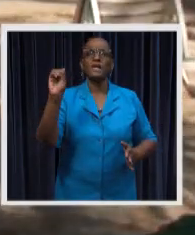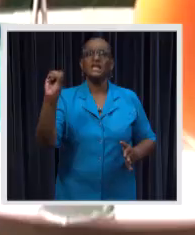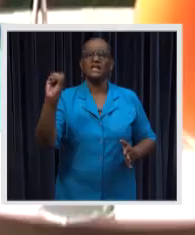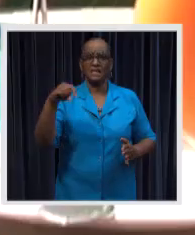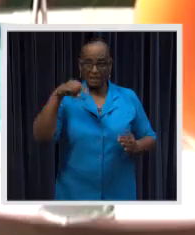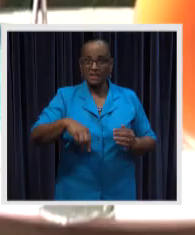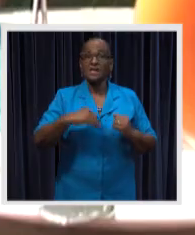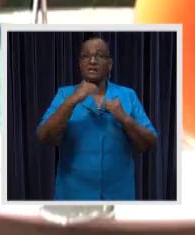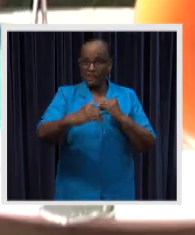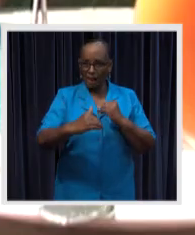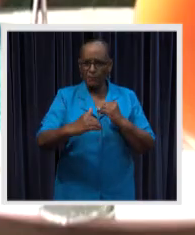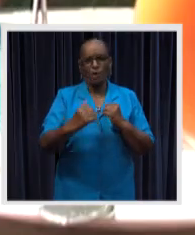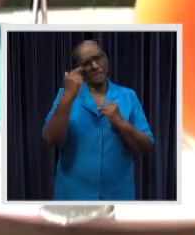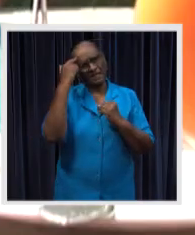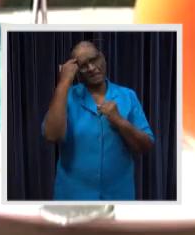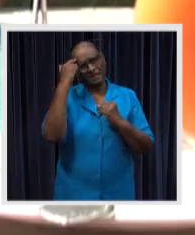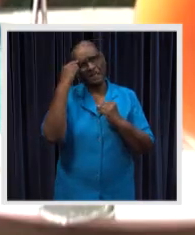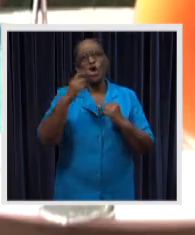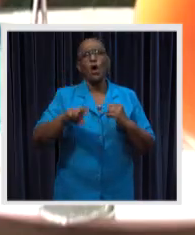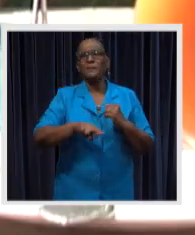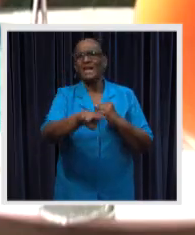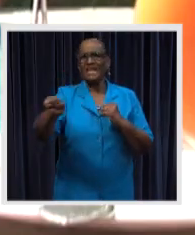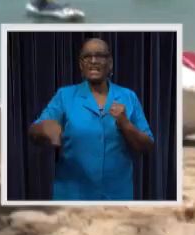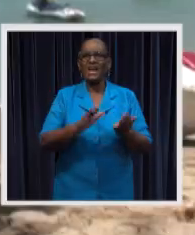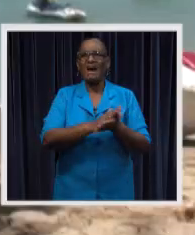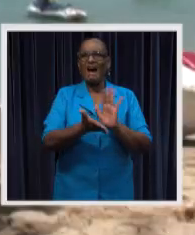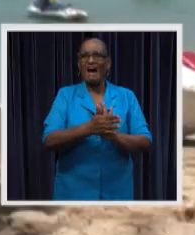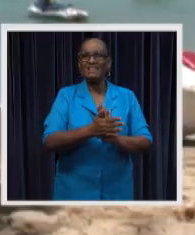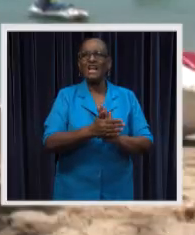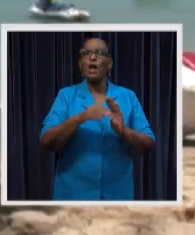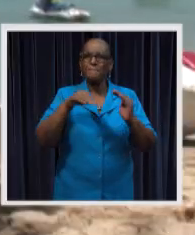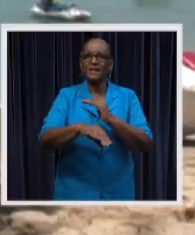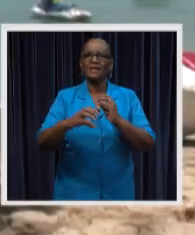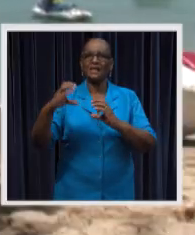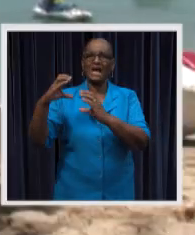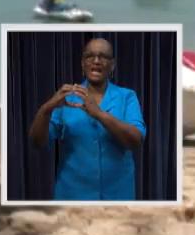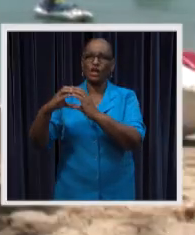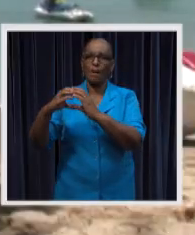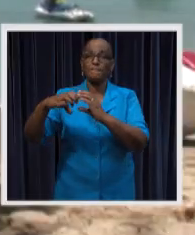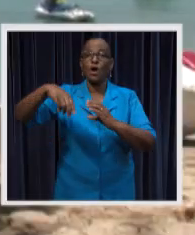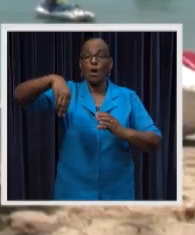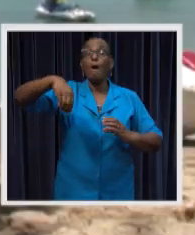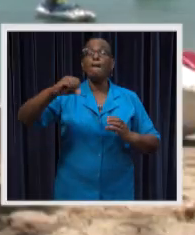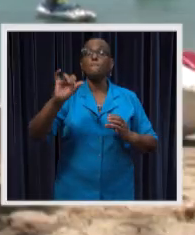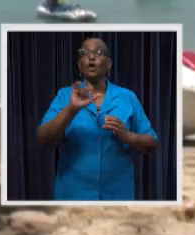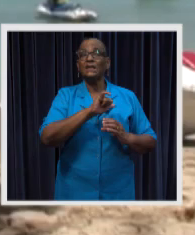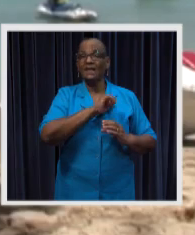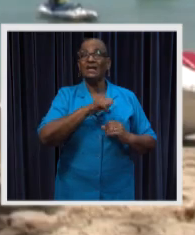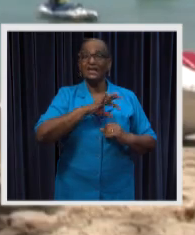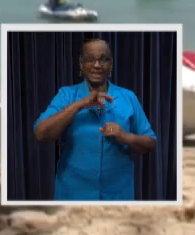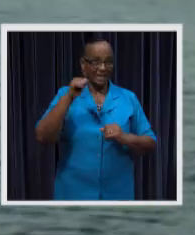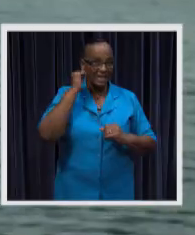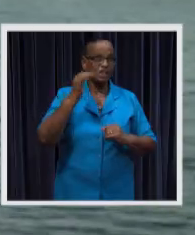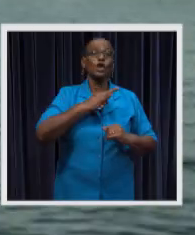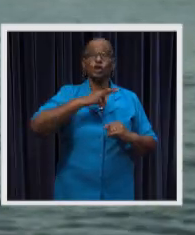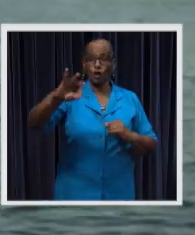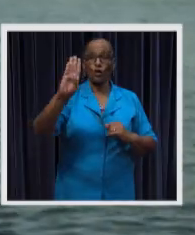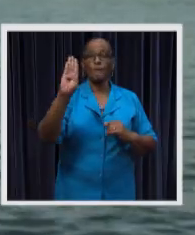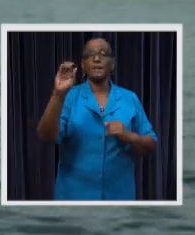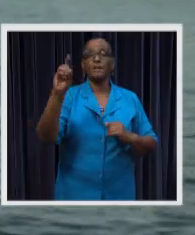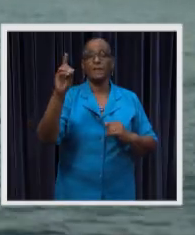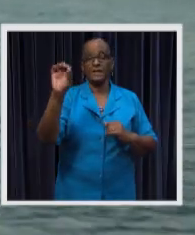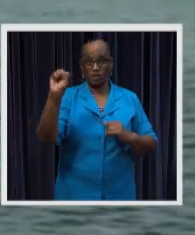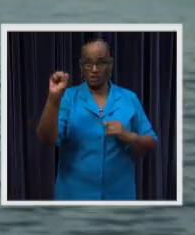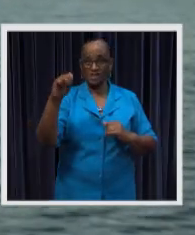Barbados. This step gives substance to the ideas for regional trade within the CARICOM. Motley returned to